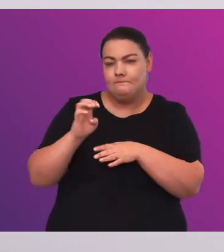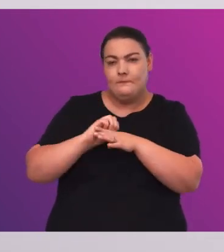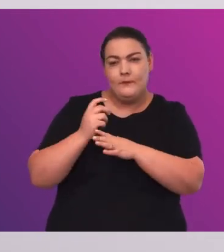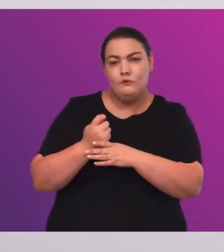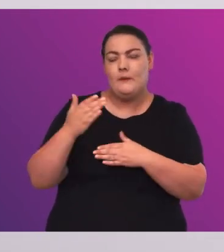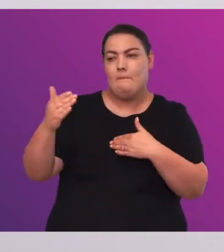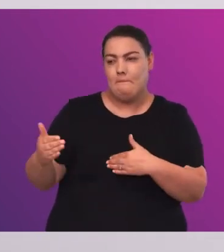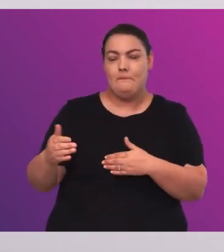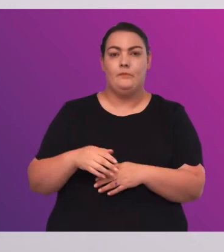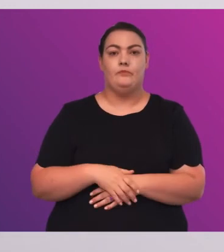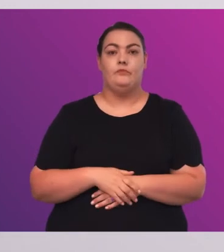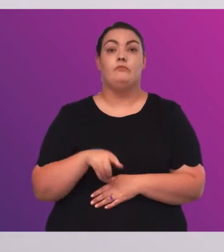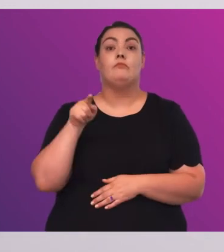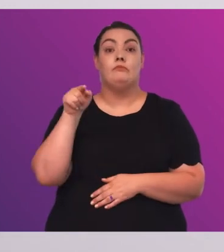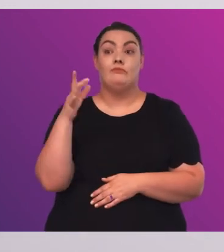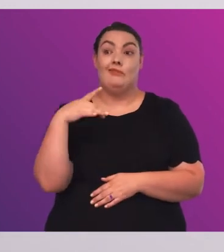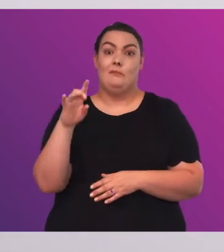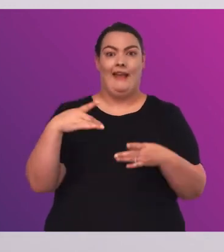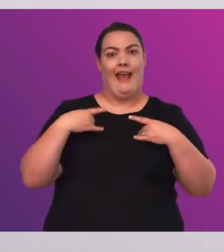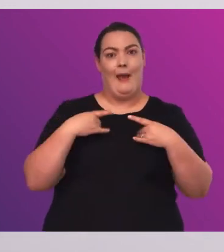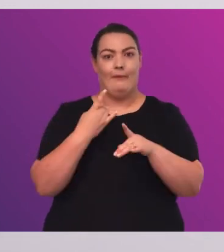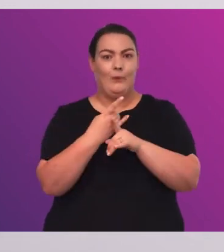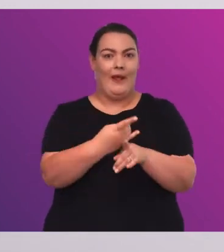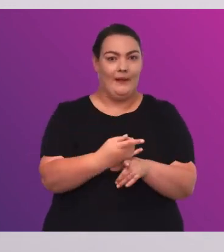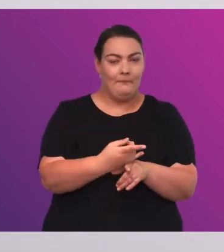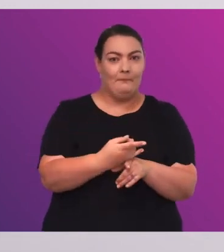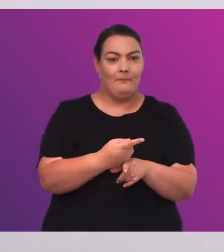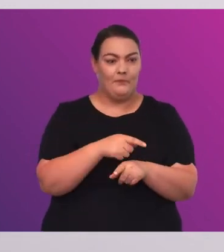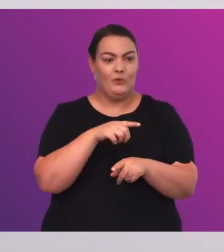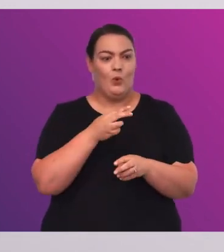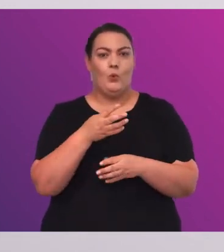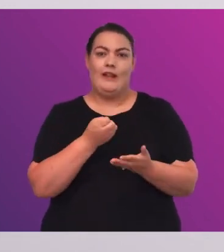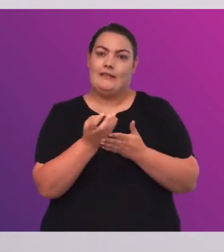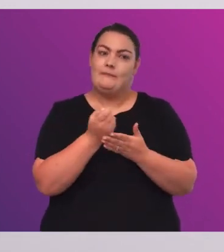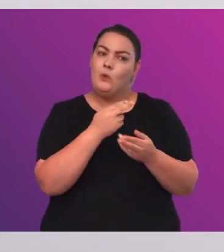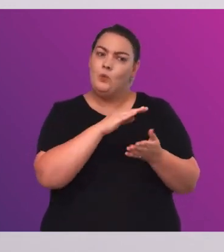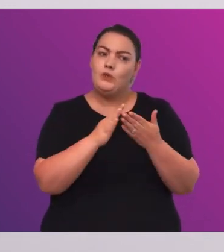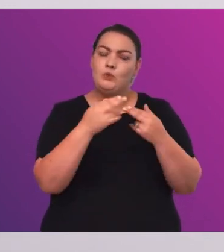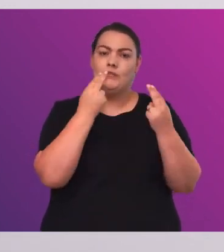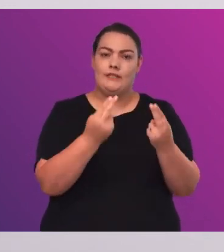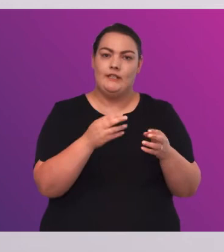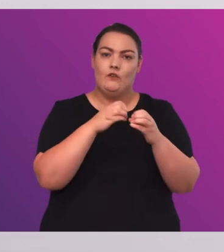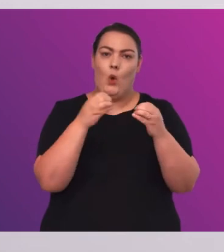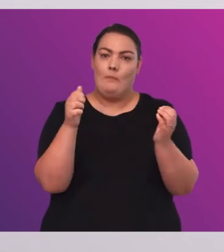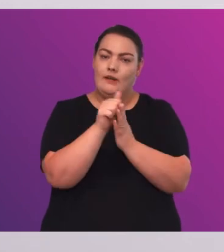The staff in the bank will be happy to help you and they'll tell you exactly what you need to open an account.